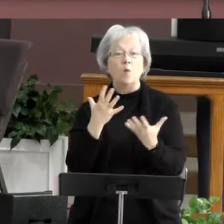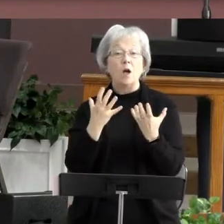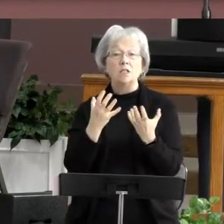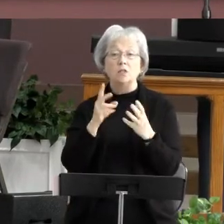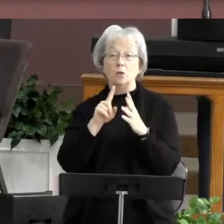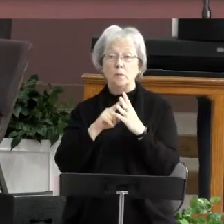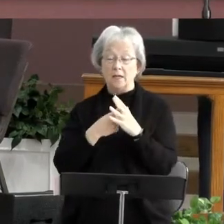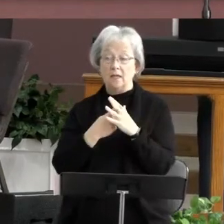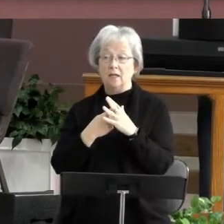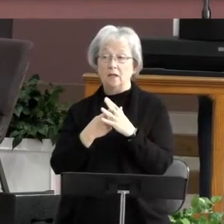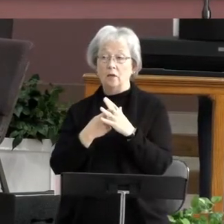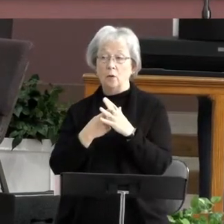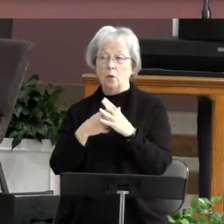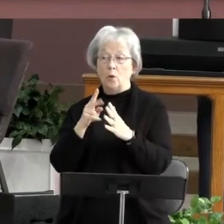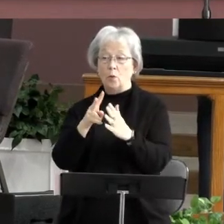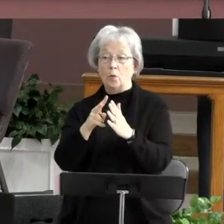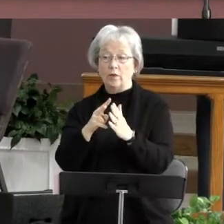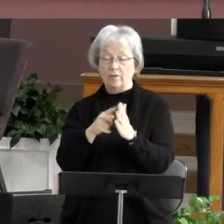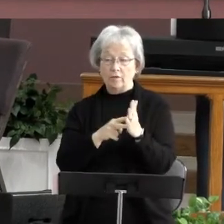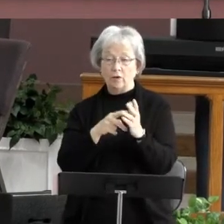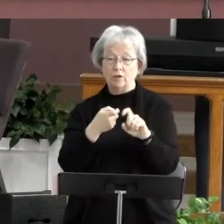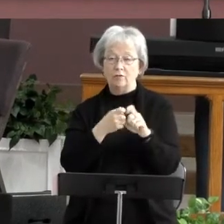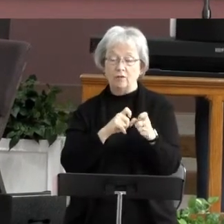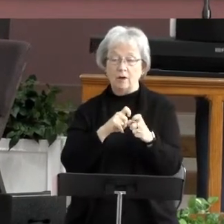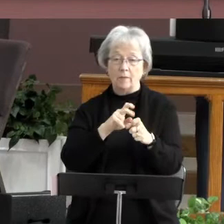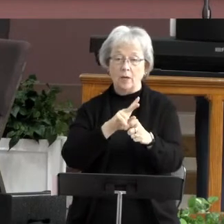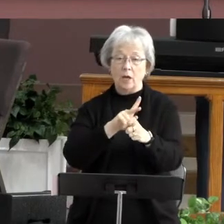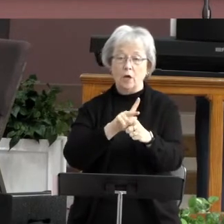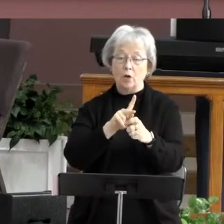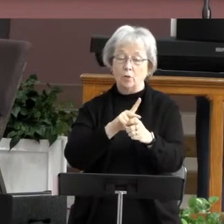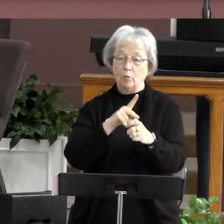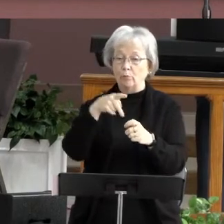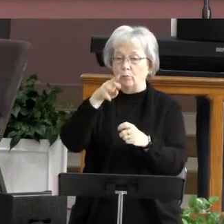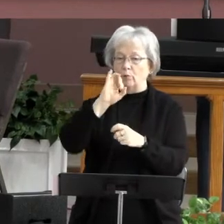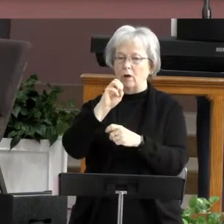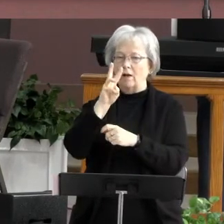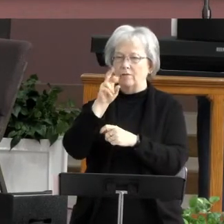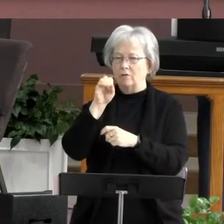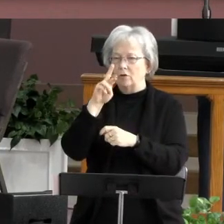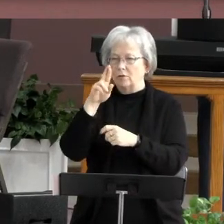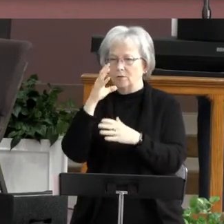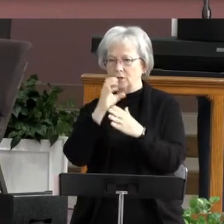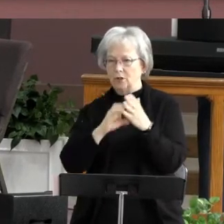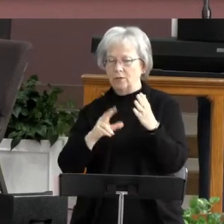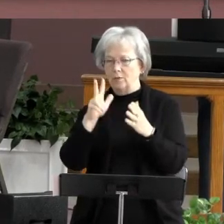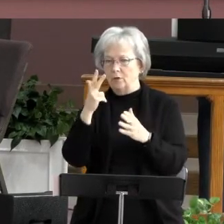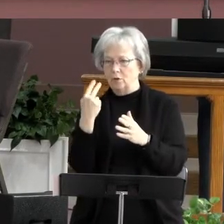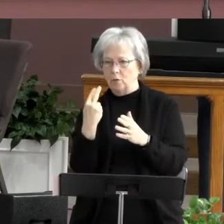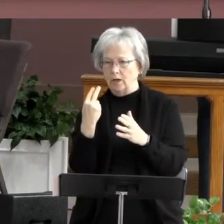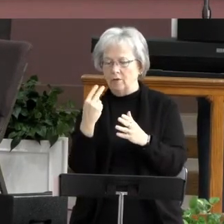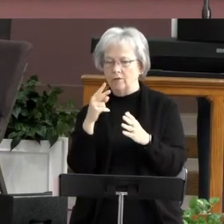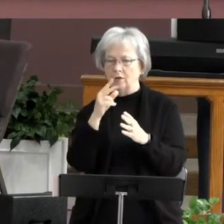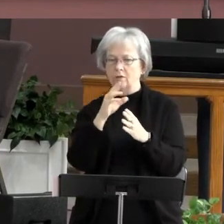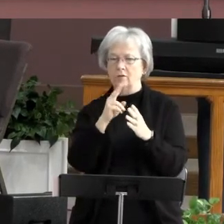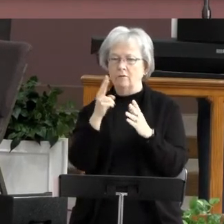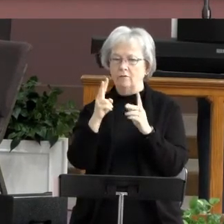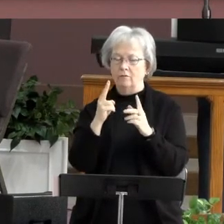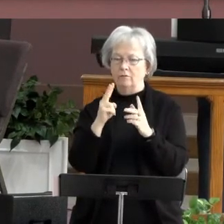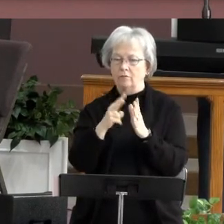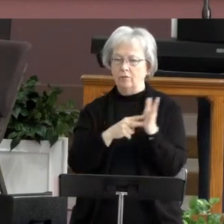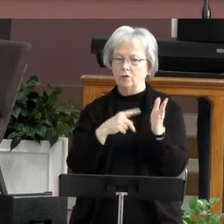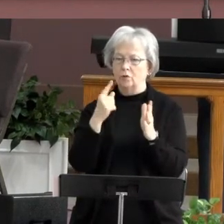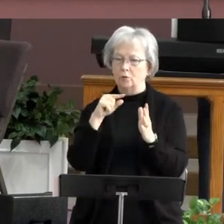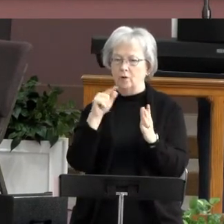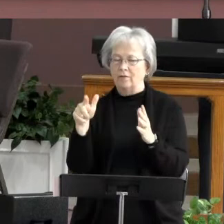from Proverbs. Proverbs 12:25 says, "Anxiety in a man's heart weighs it